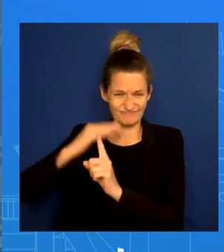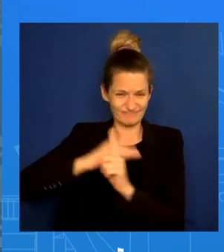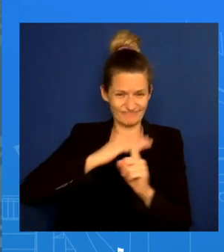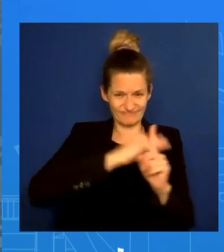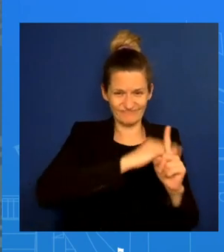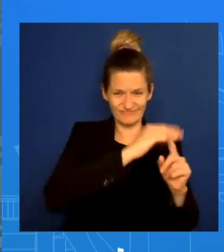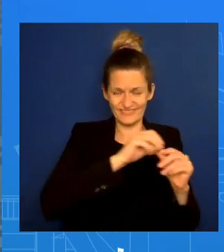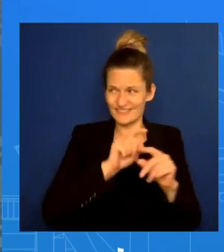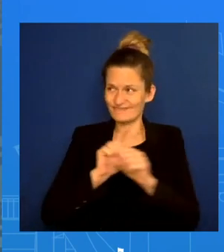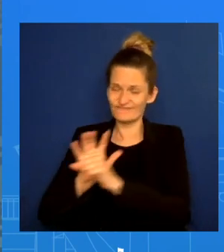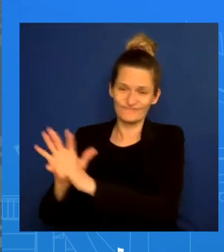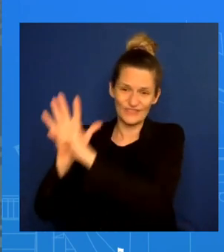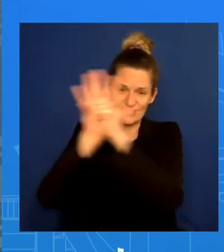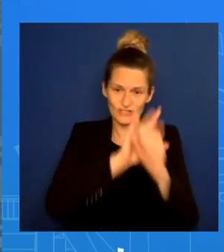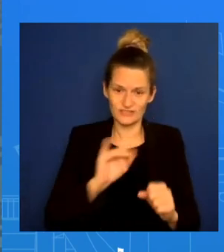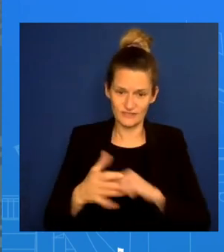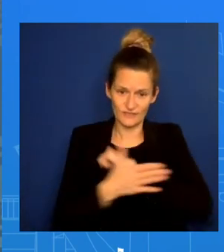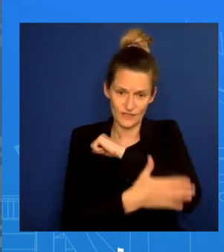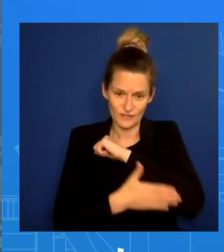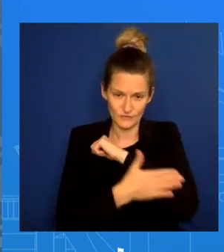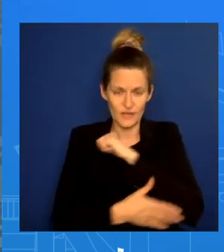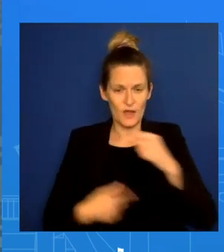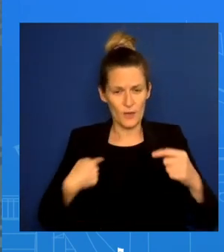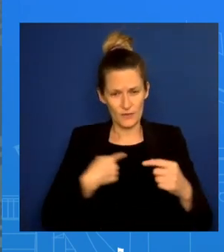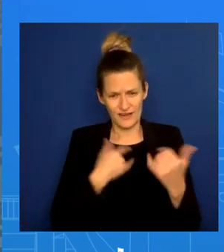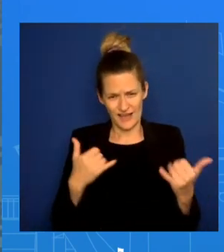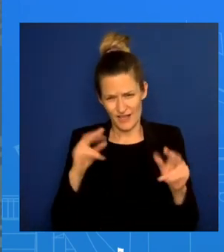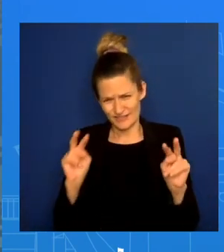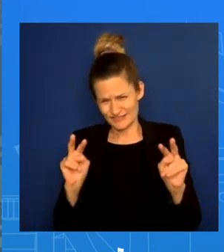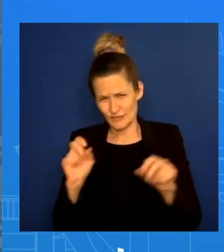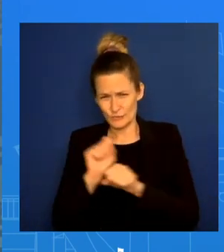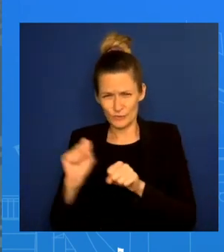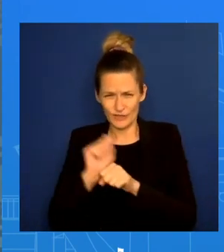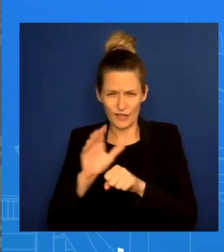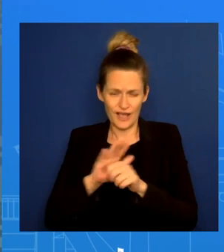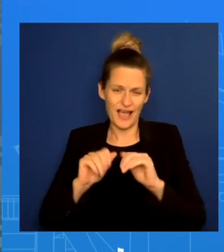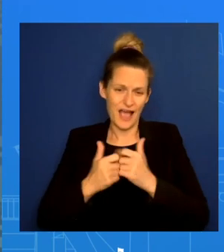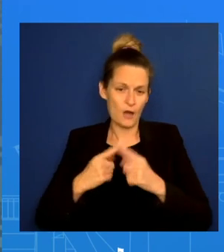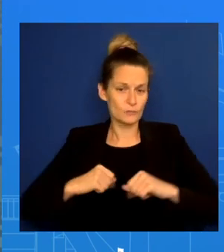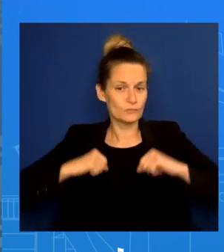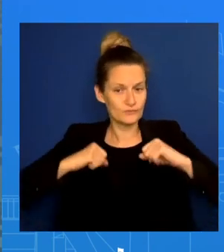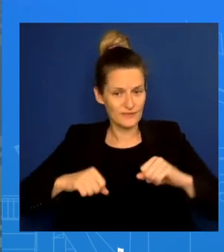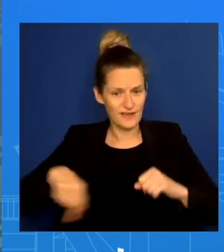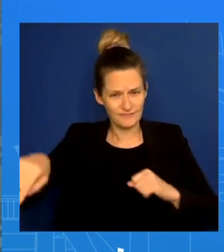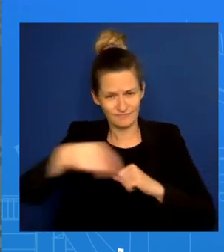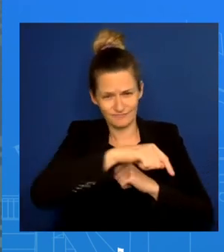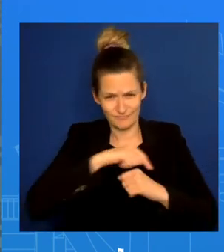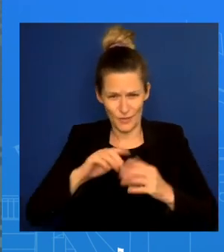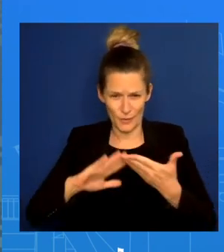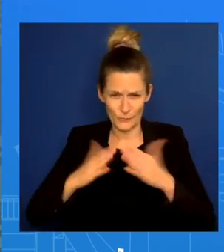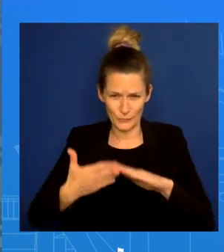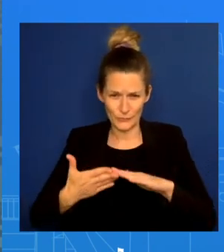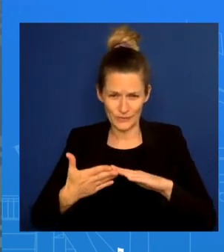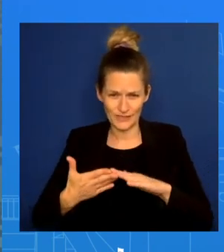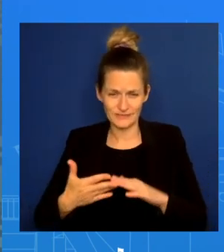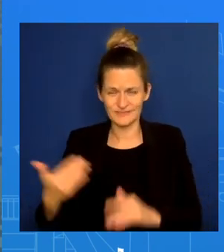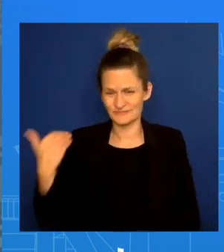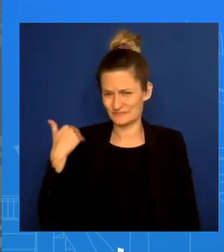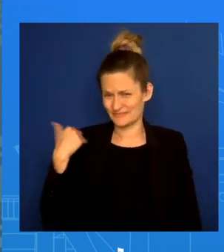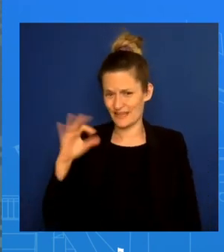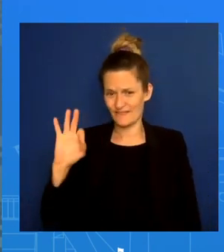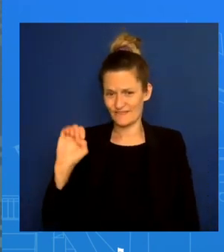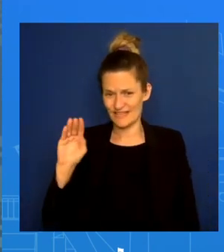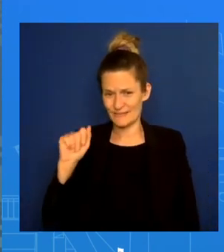week announced $2.3 billion through FEMA to help communities increase resilience to heat waves,